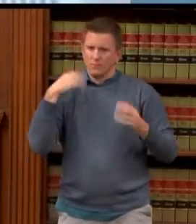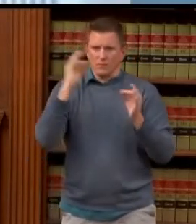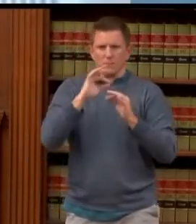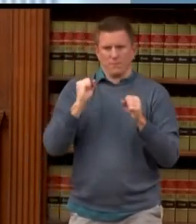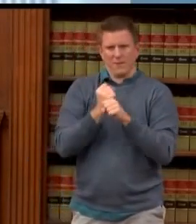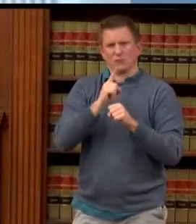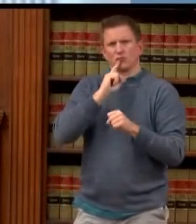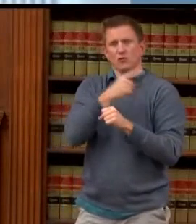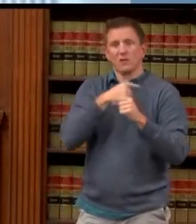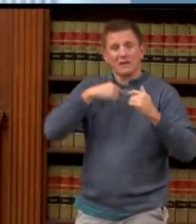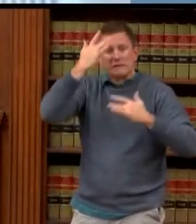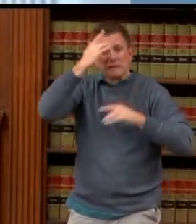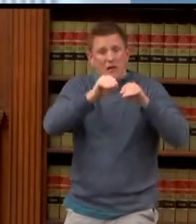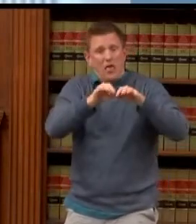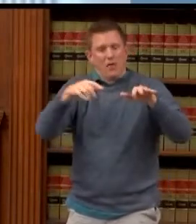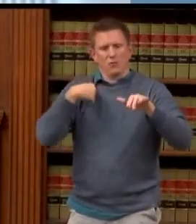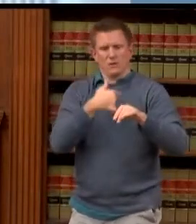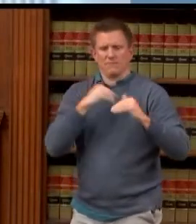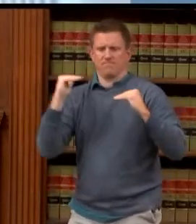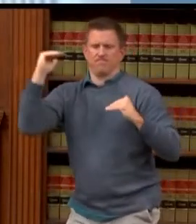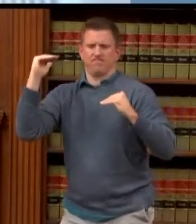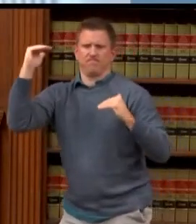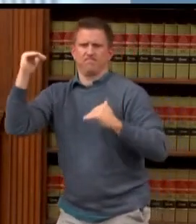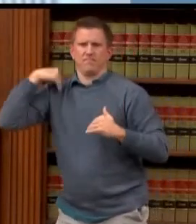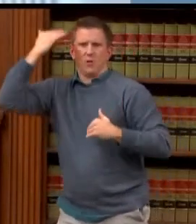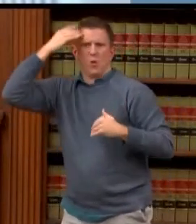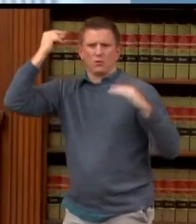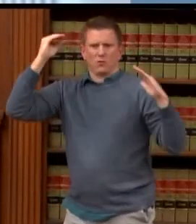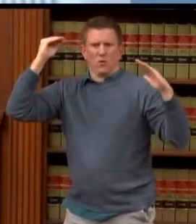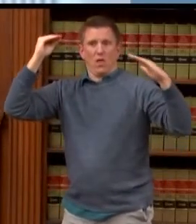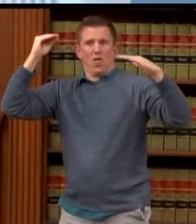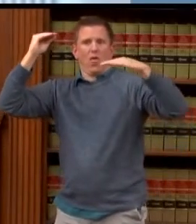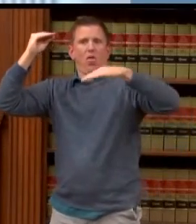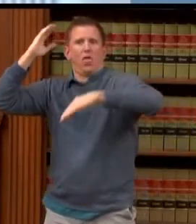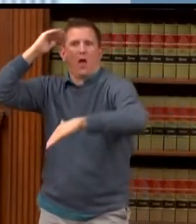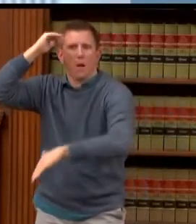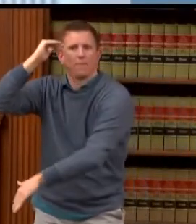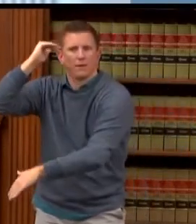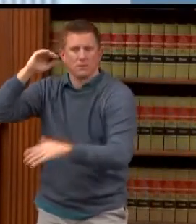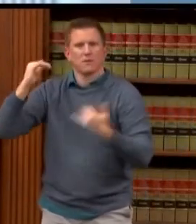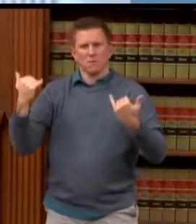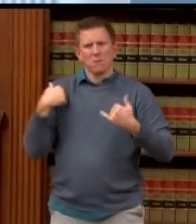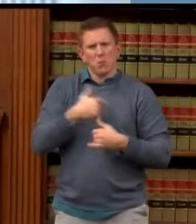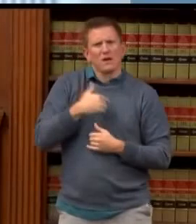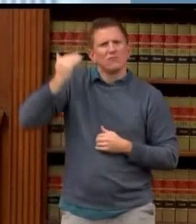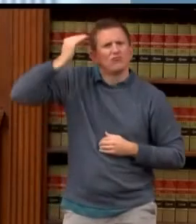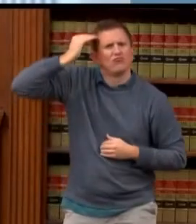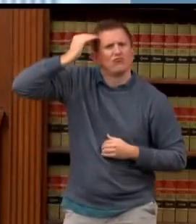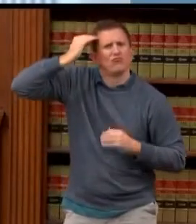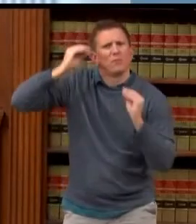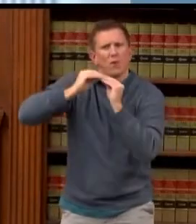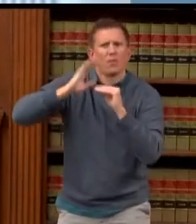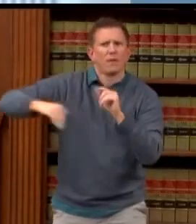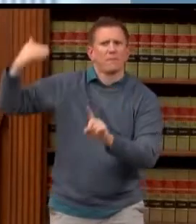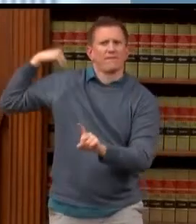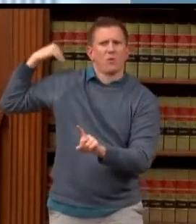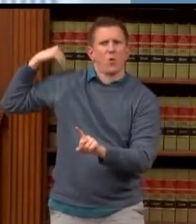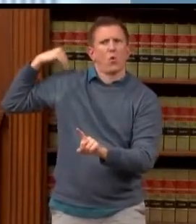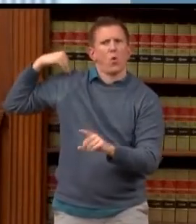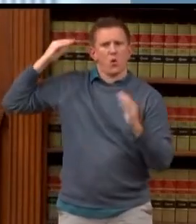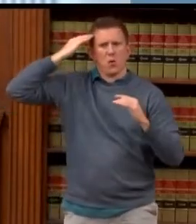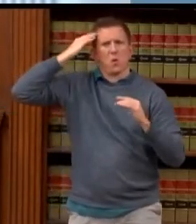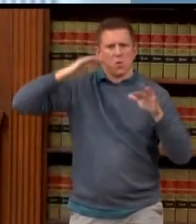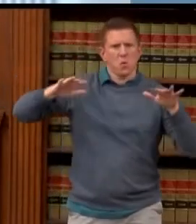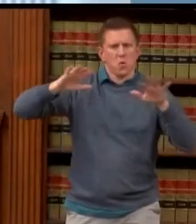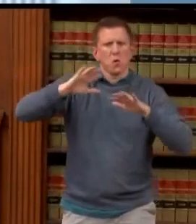and we can also do multiple things at once, including keeping the economy at least alive, to keep people working and able to care for their families.